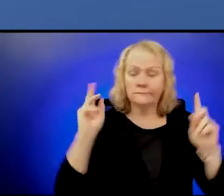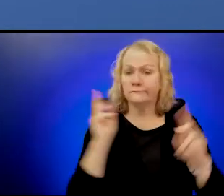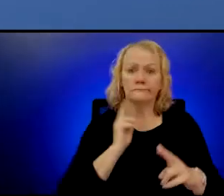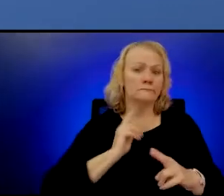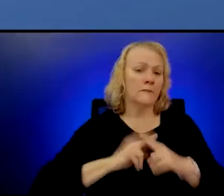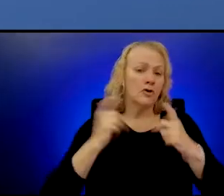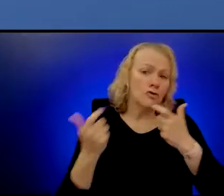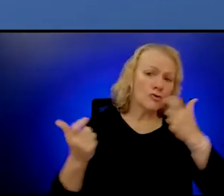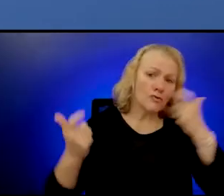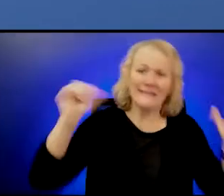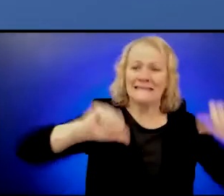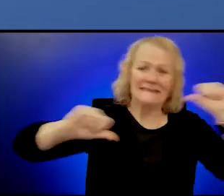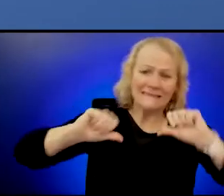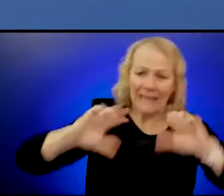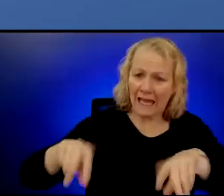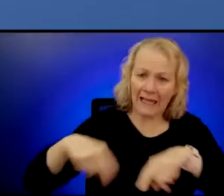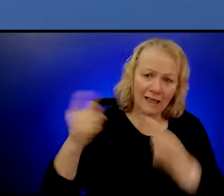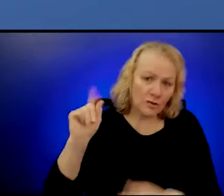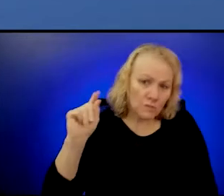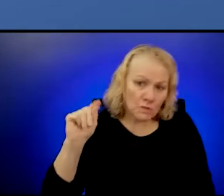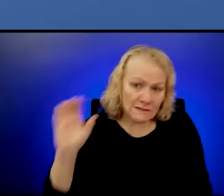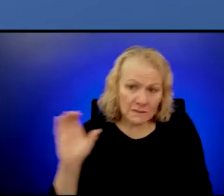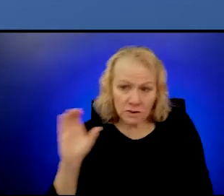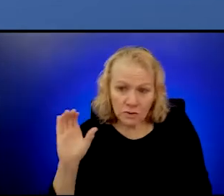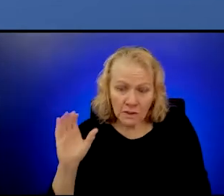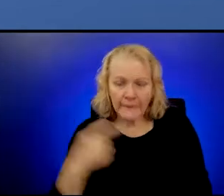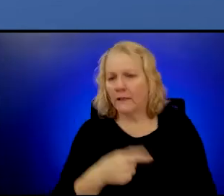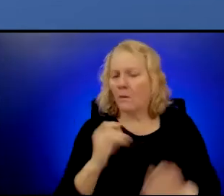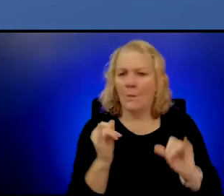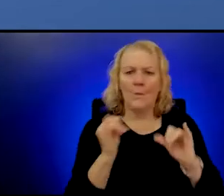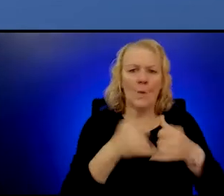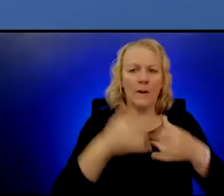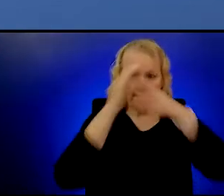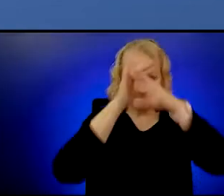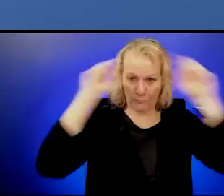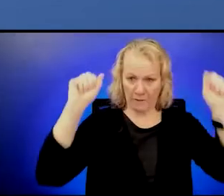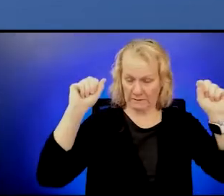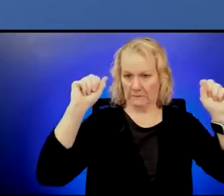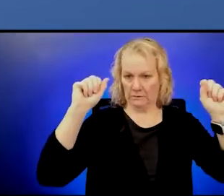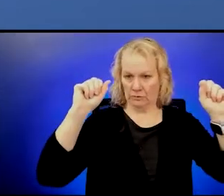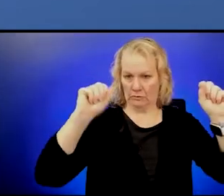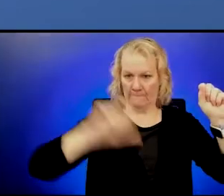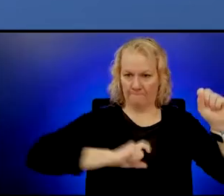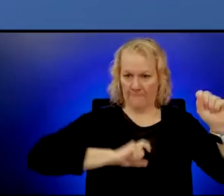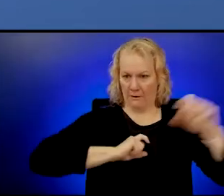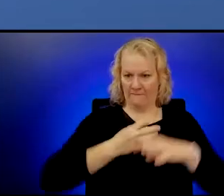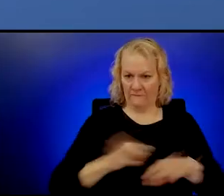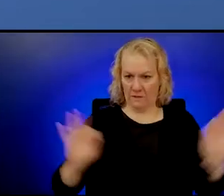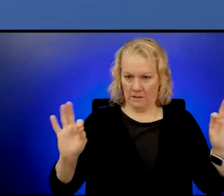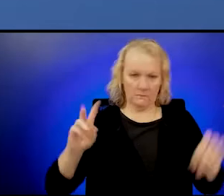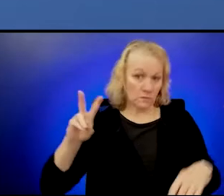greatest scientist of the 20th century. He was awarded the Presidential Medal of Freedom in